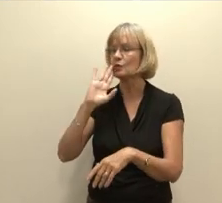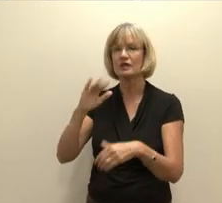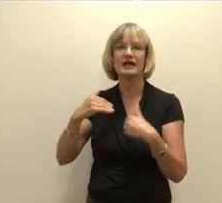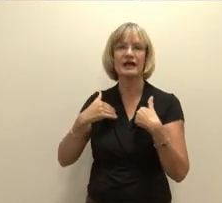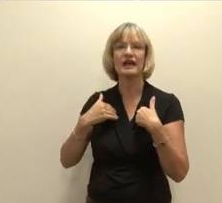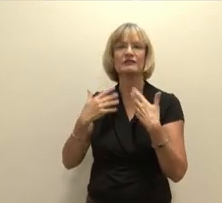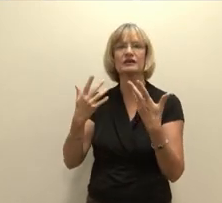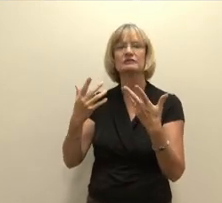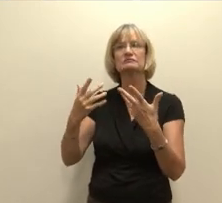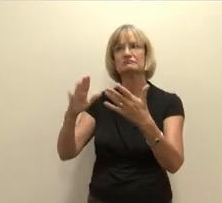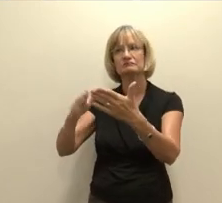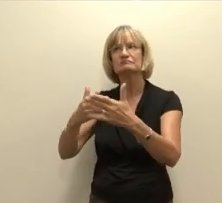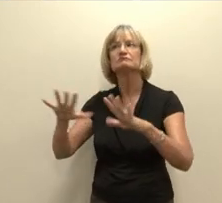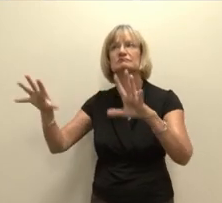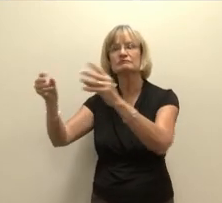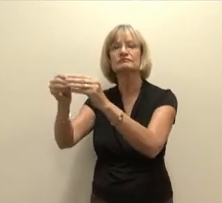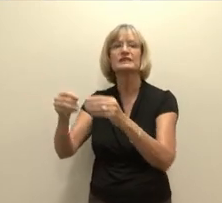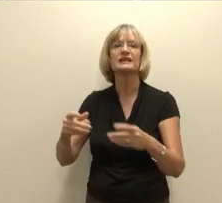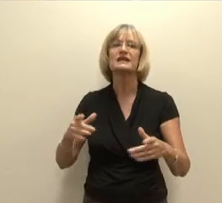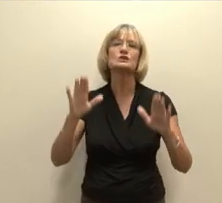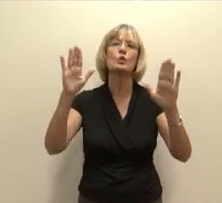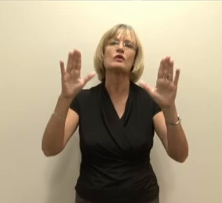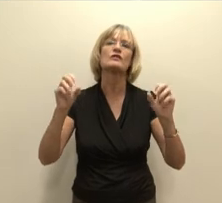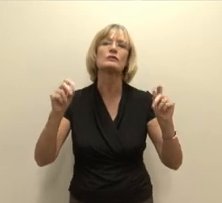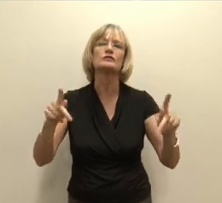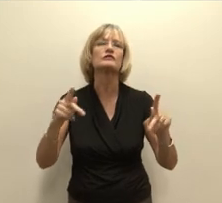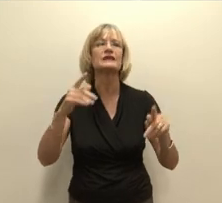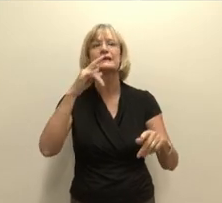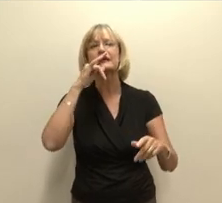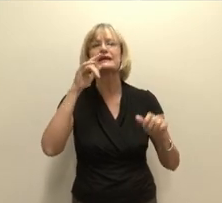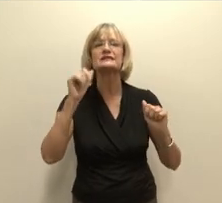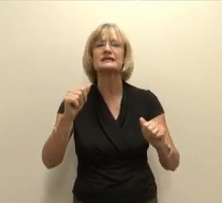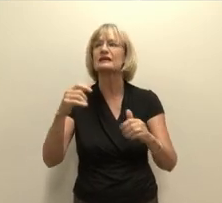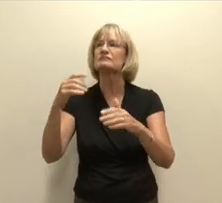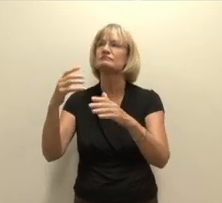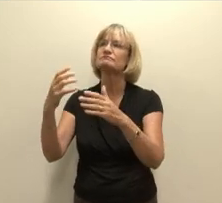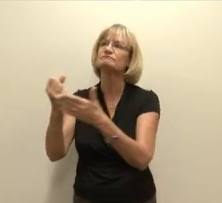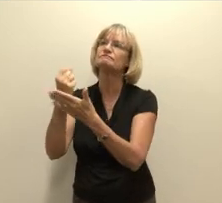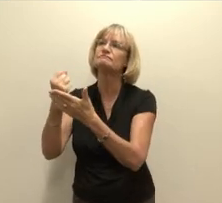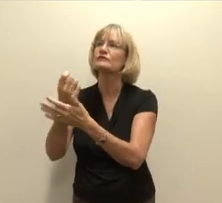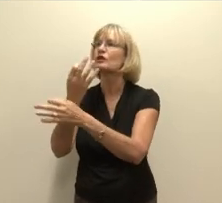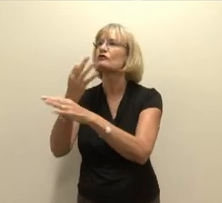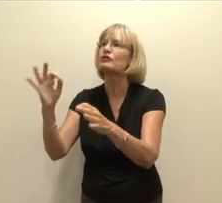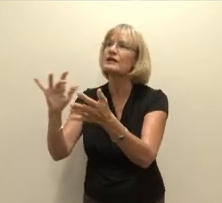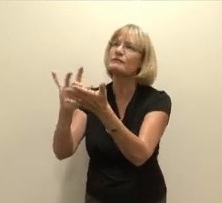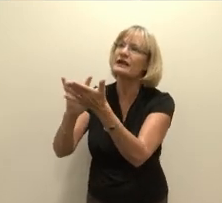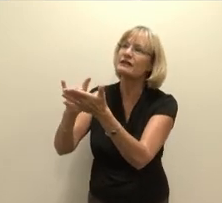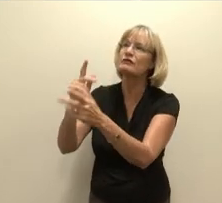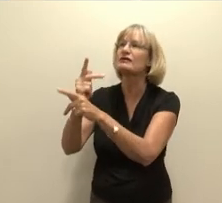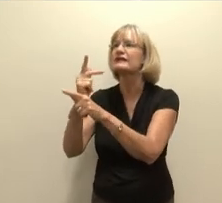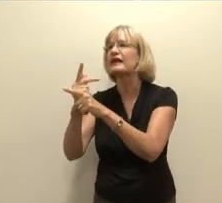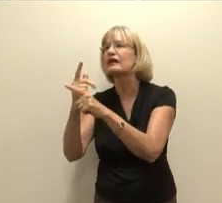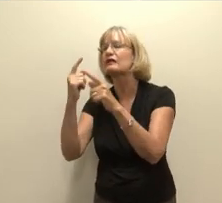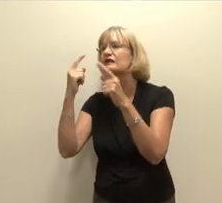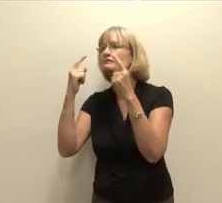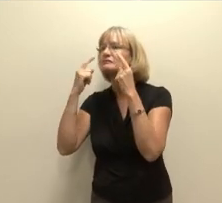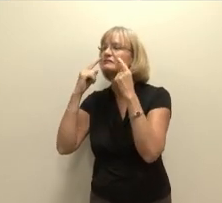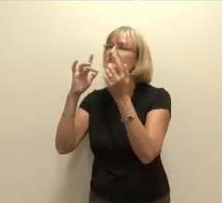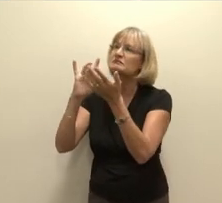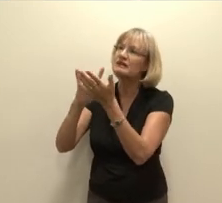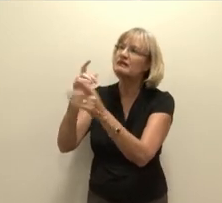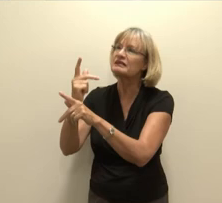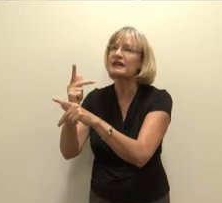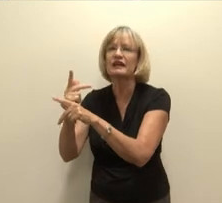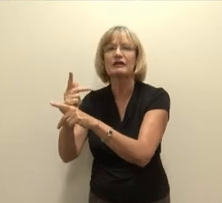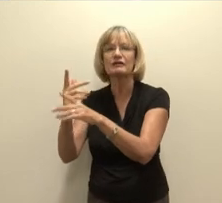community that allows kids to have free access to medical and vision care, adults to have free access to medical, dental, and